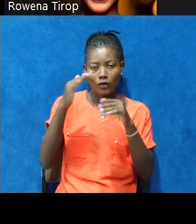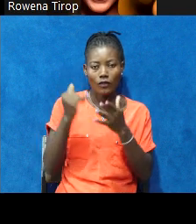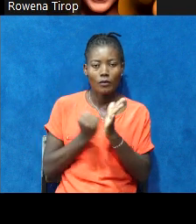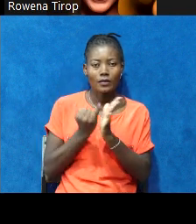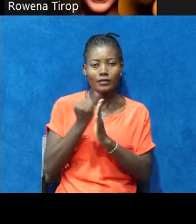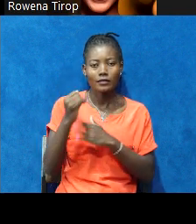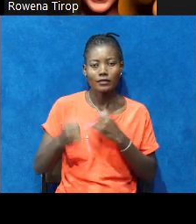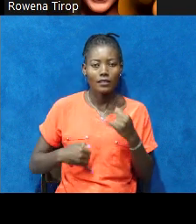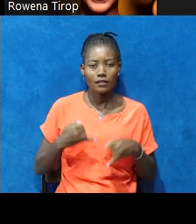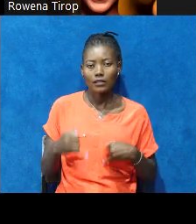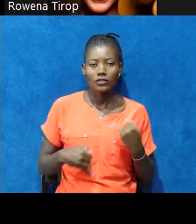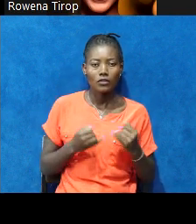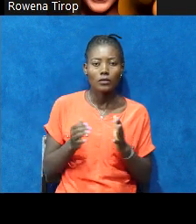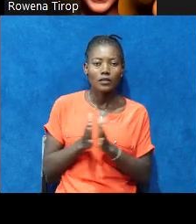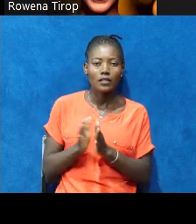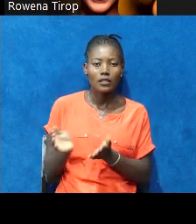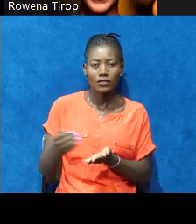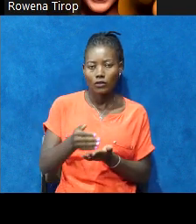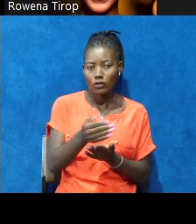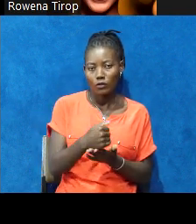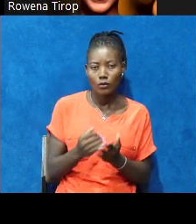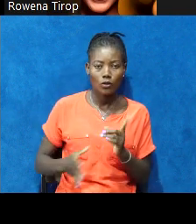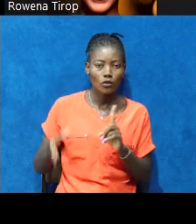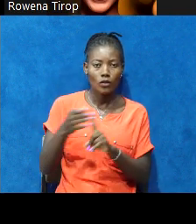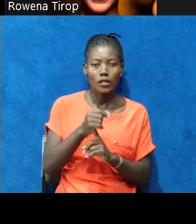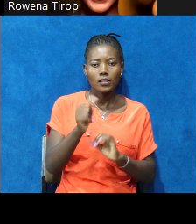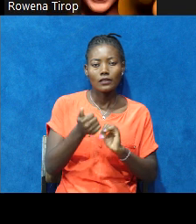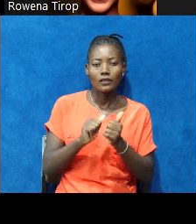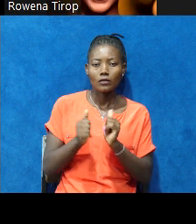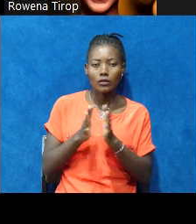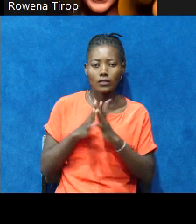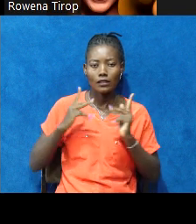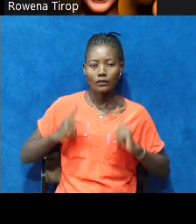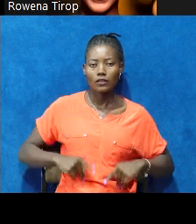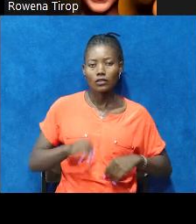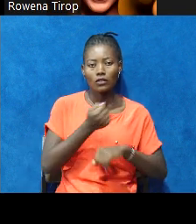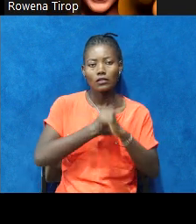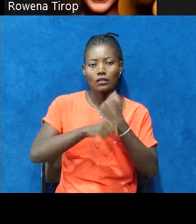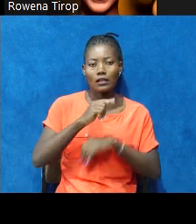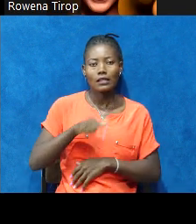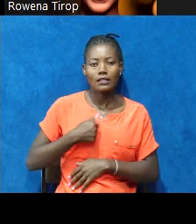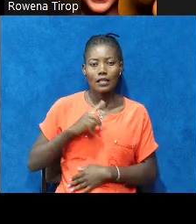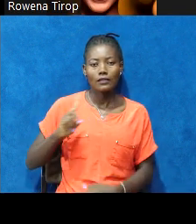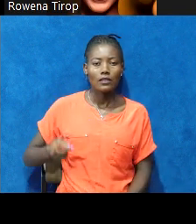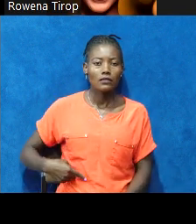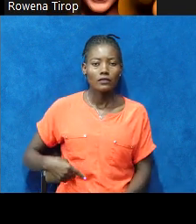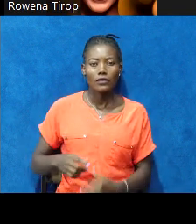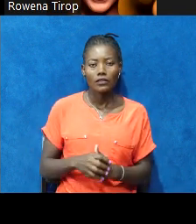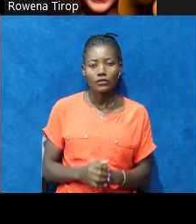increase enjoyment, and contribute to achieving sport and physical activity